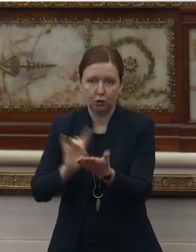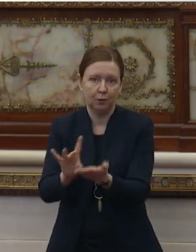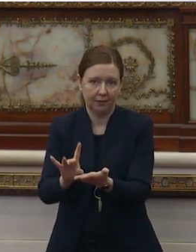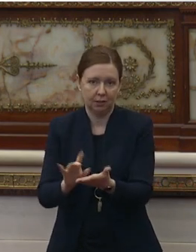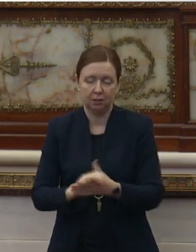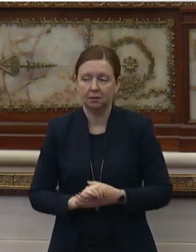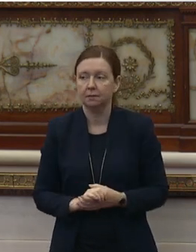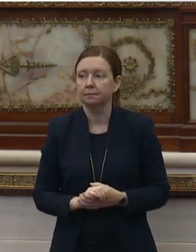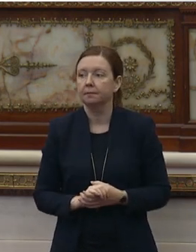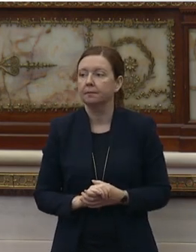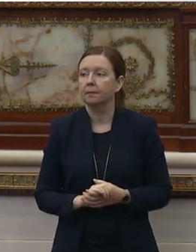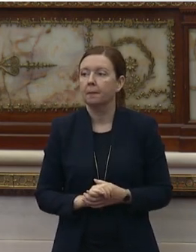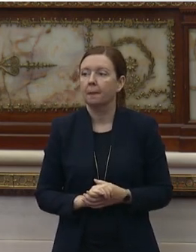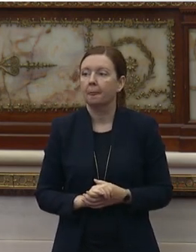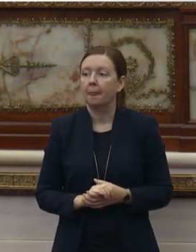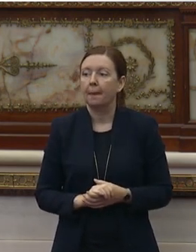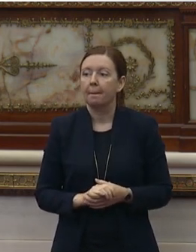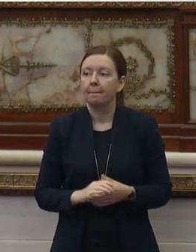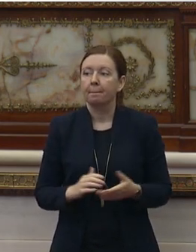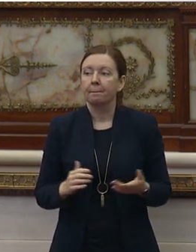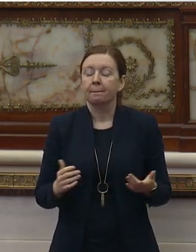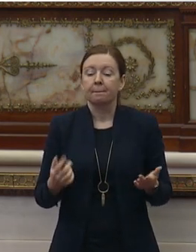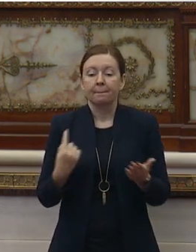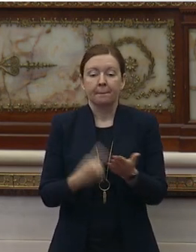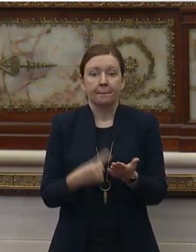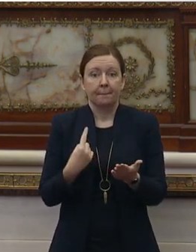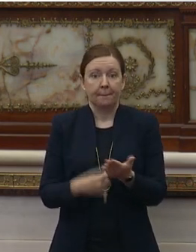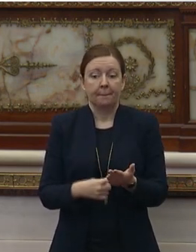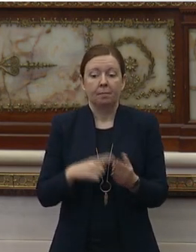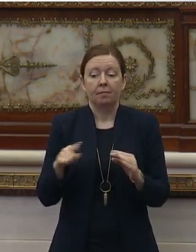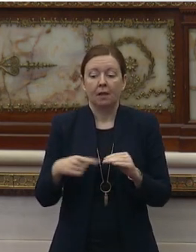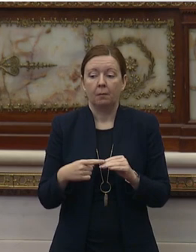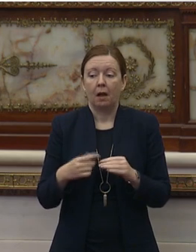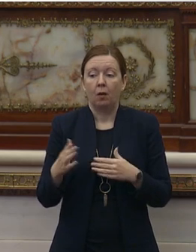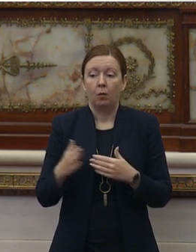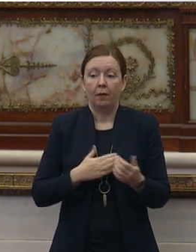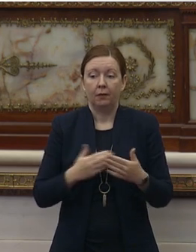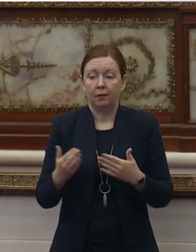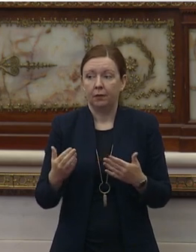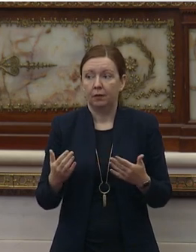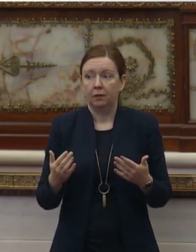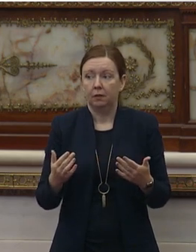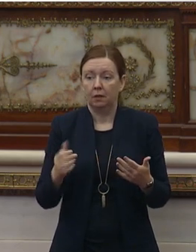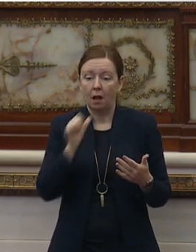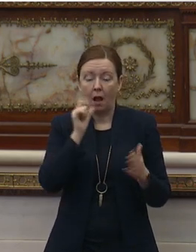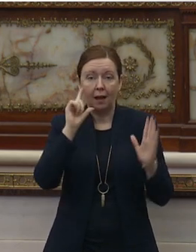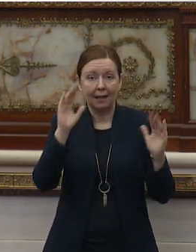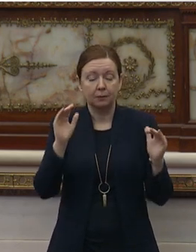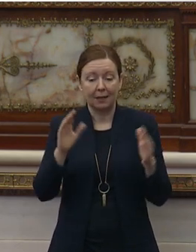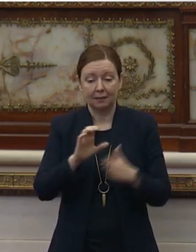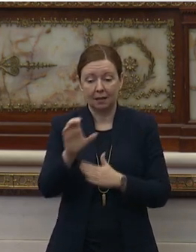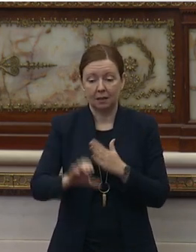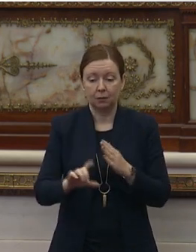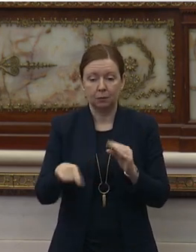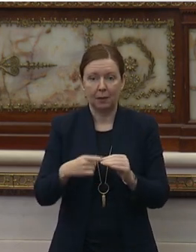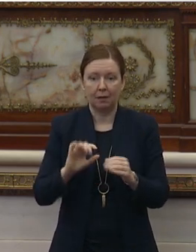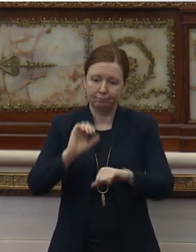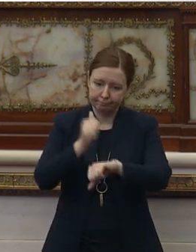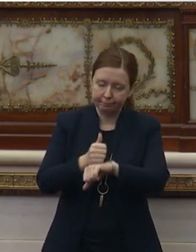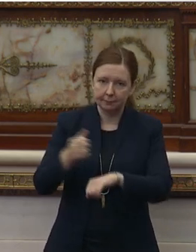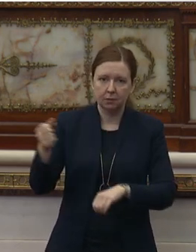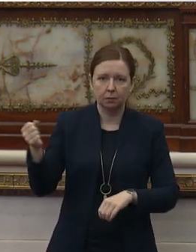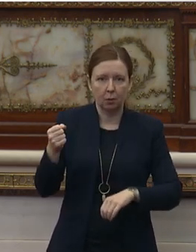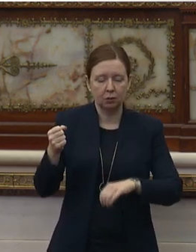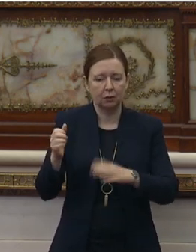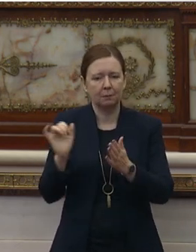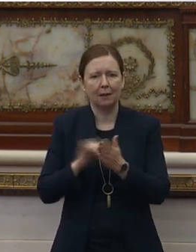evictions. And there was a discussion about whether there are unexpected consequences about reinstating a moratorium.